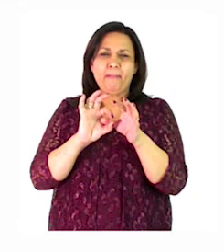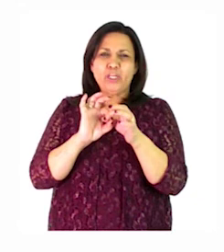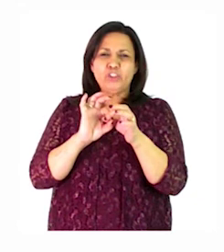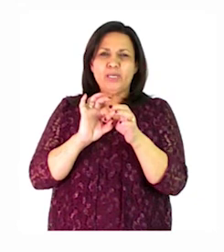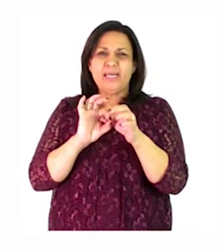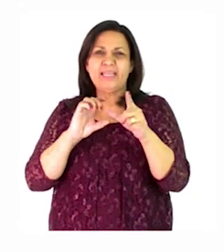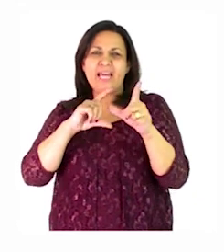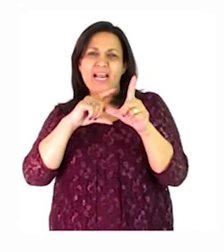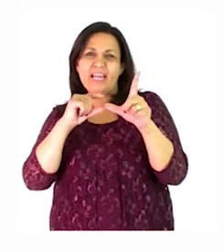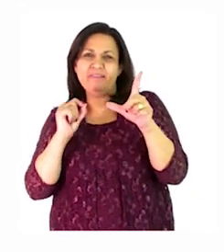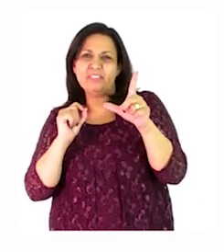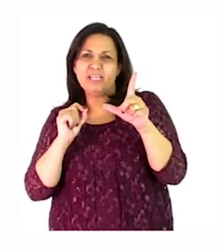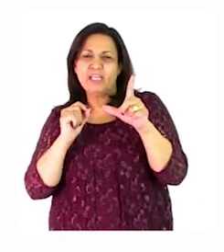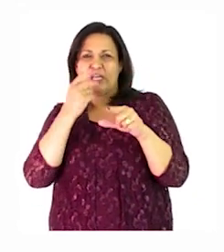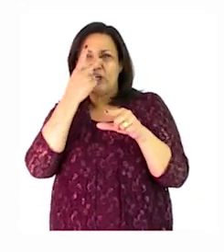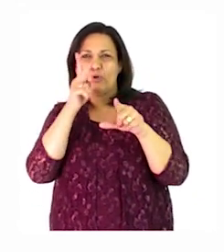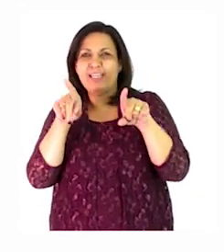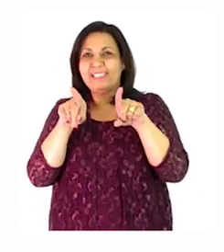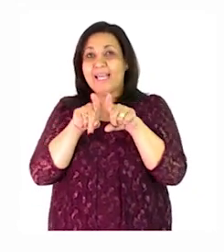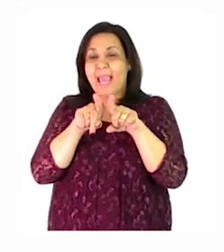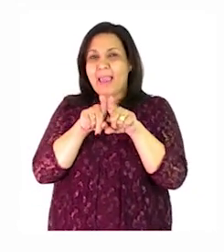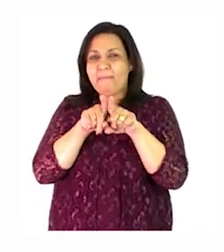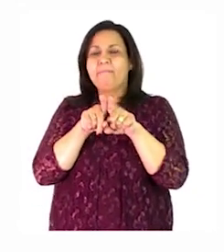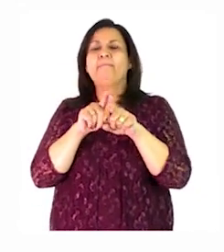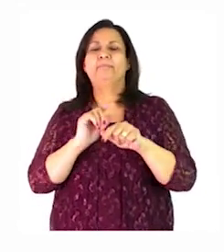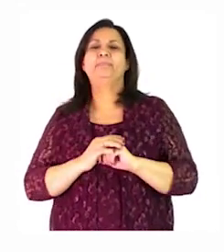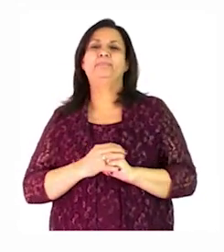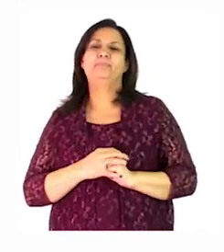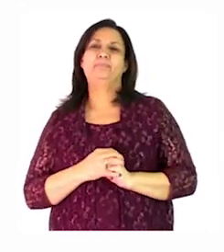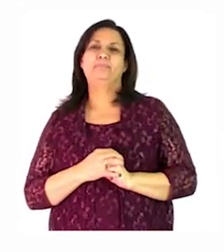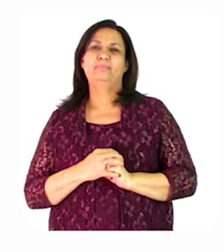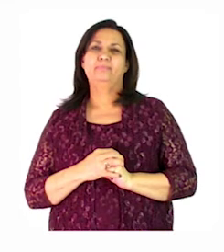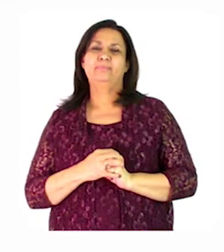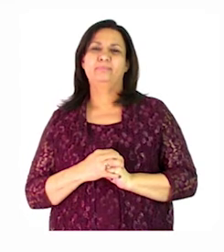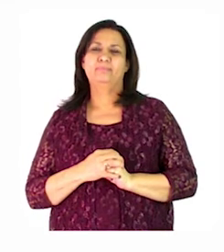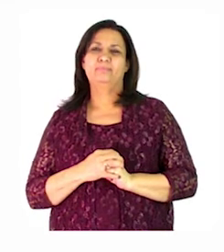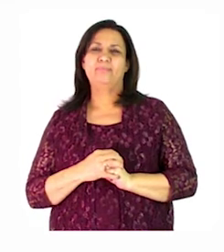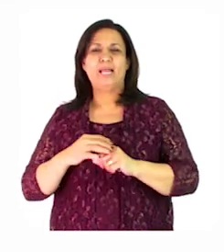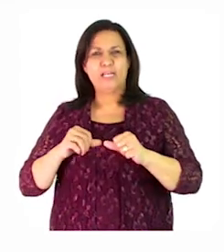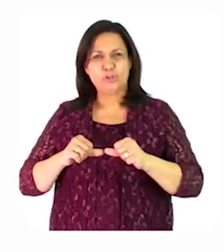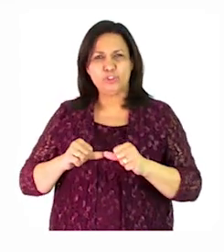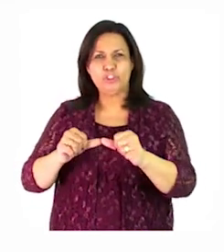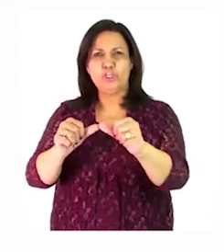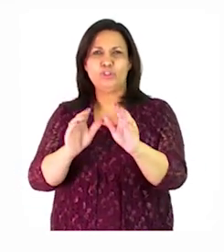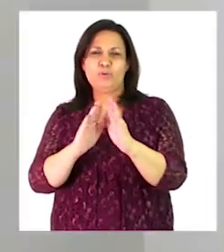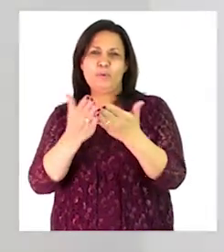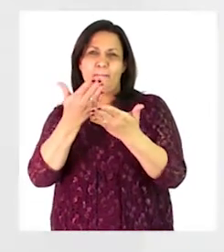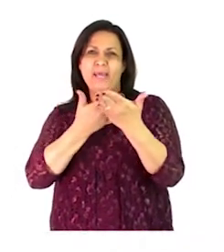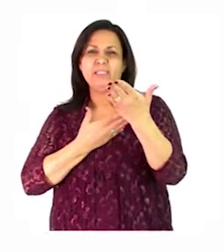look the same or that look similar. Now let's move on to page